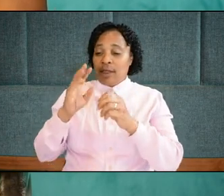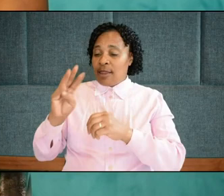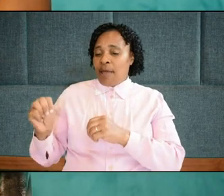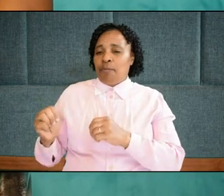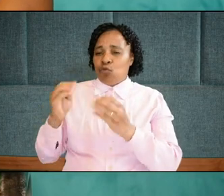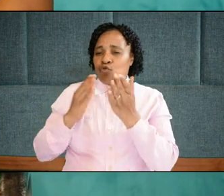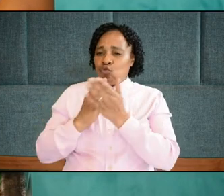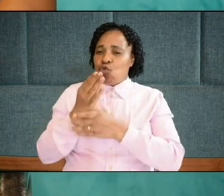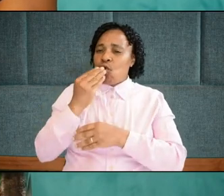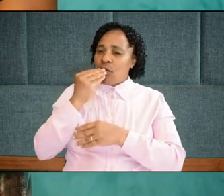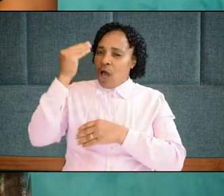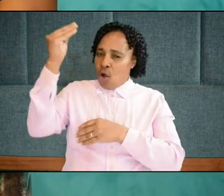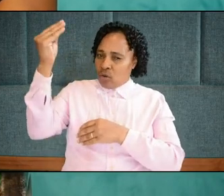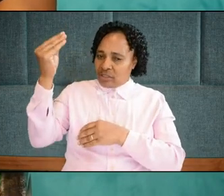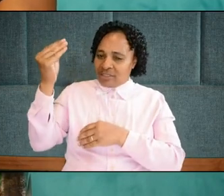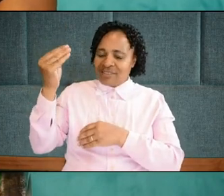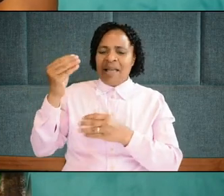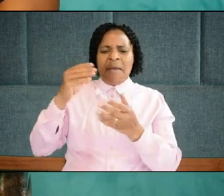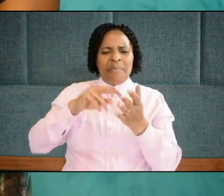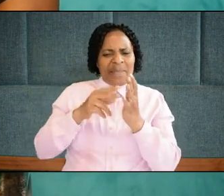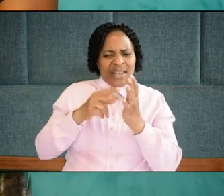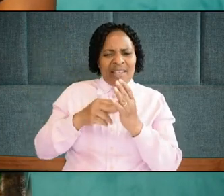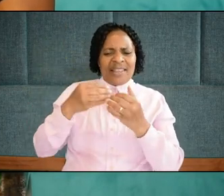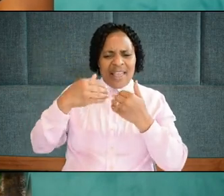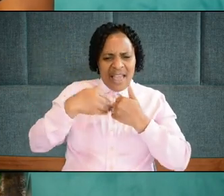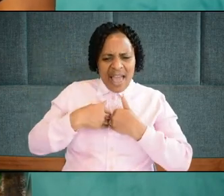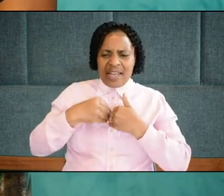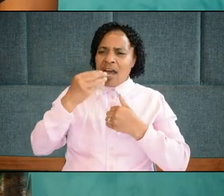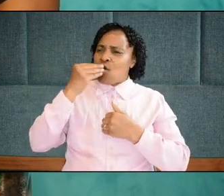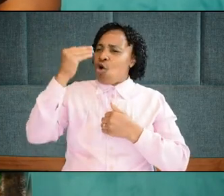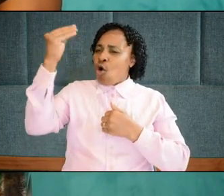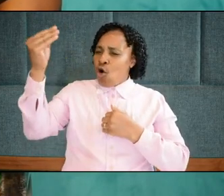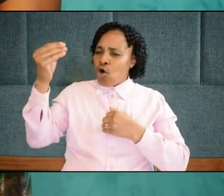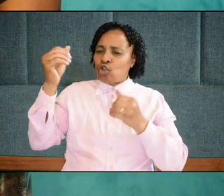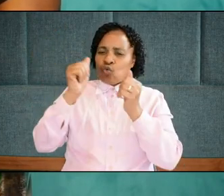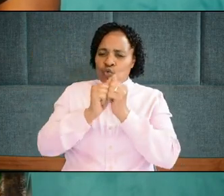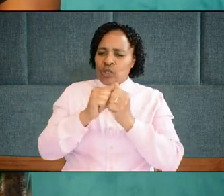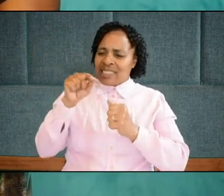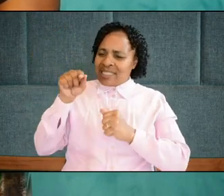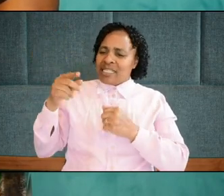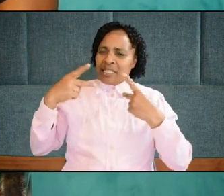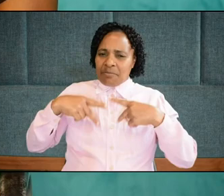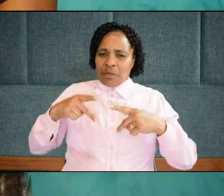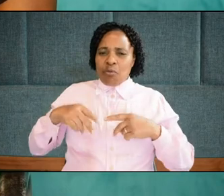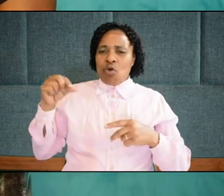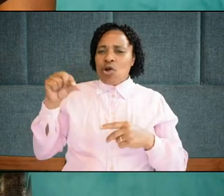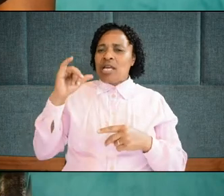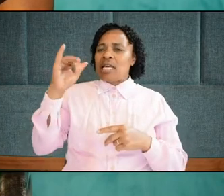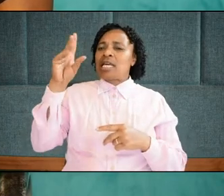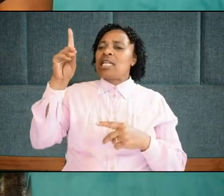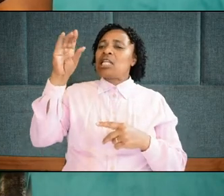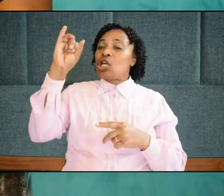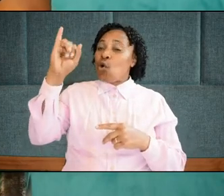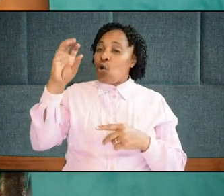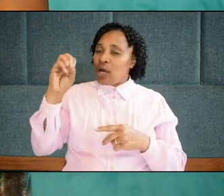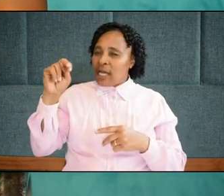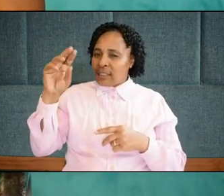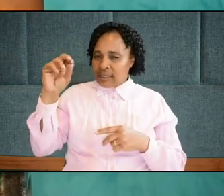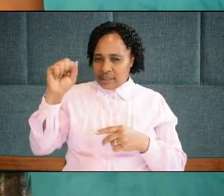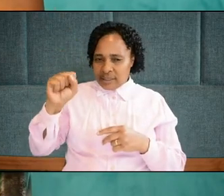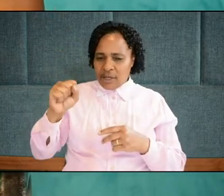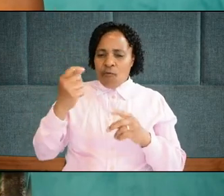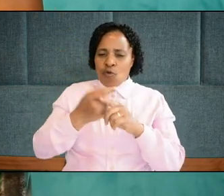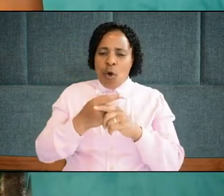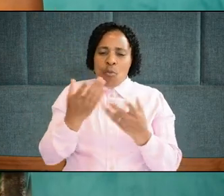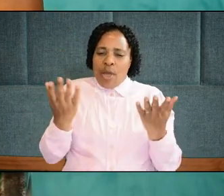oath. So they had an oath with the Gibeonites. And let me just take you back to